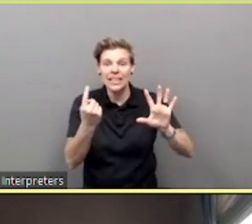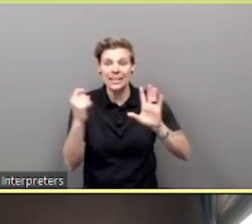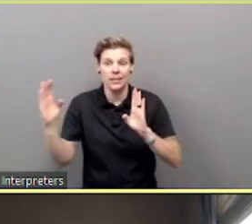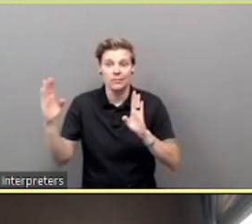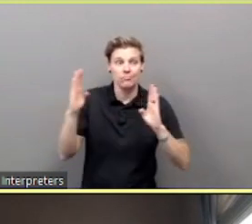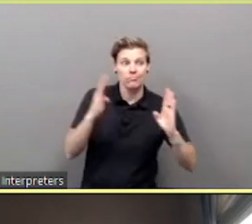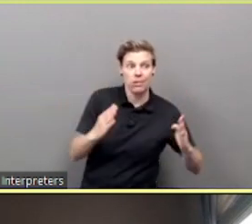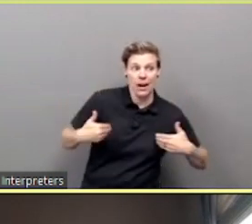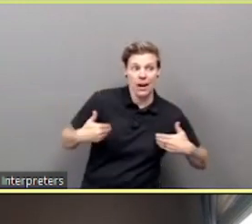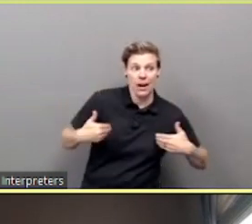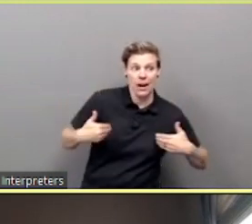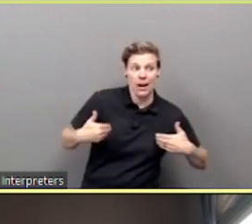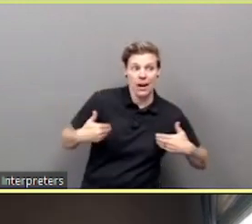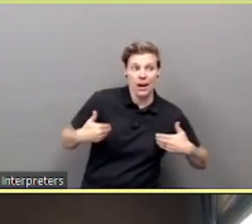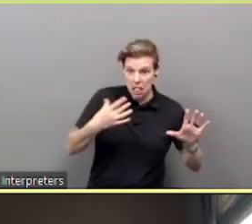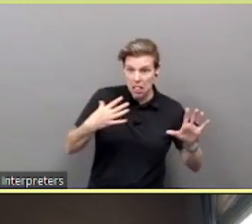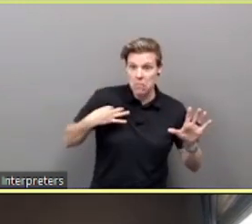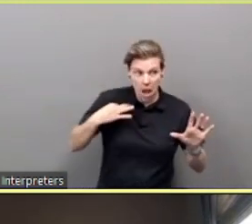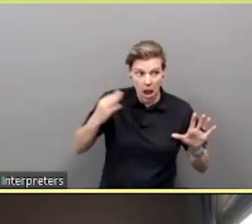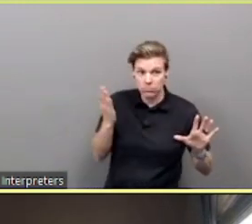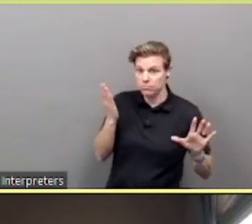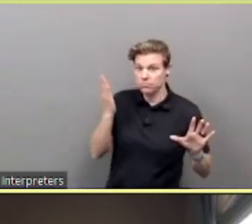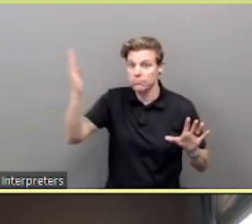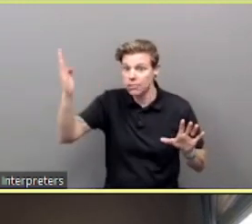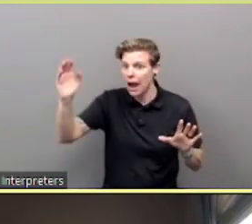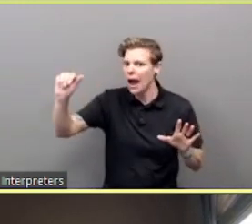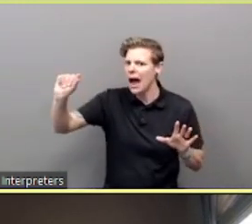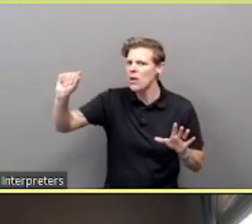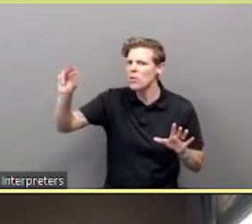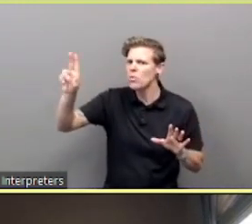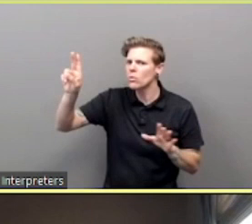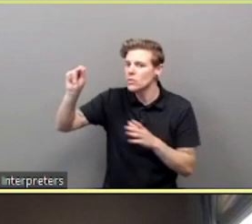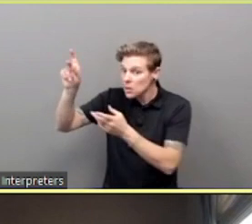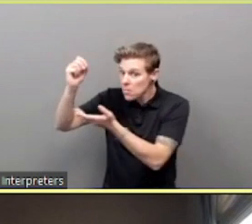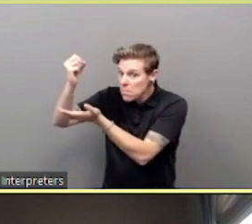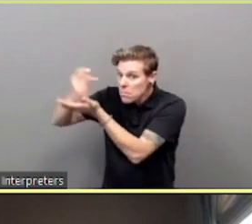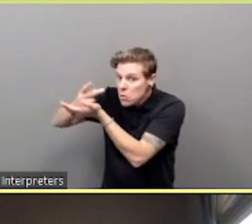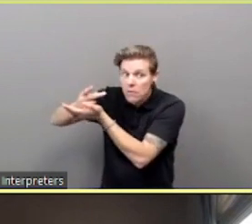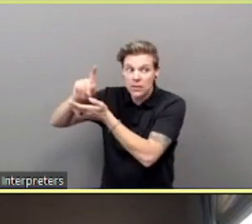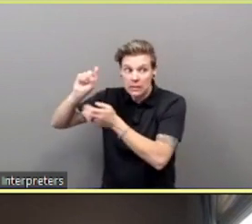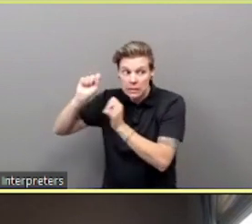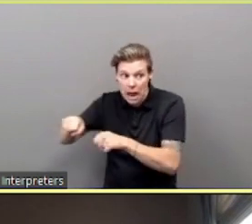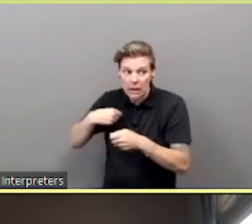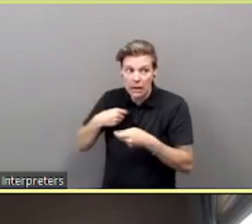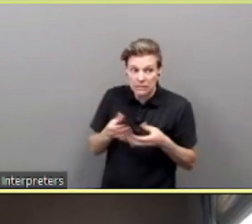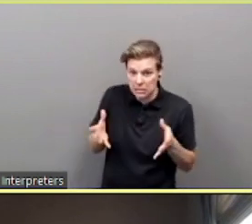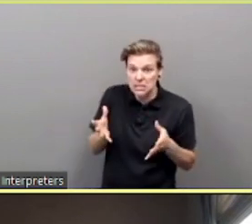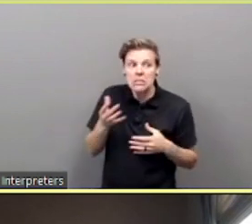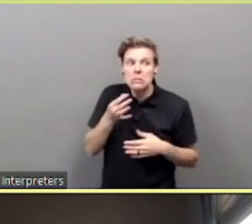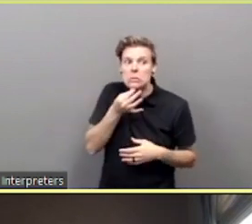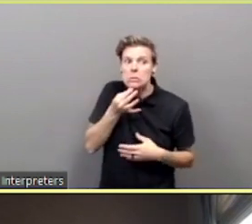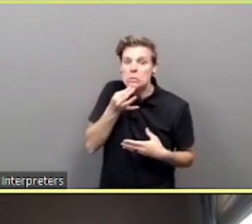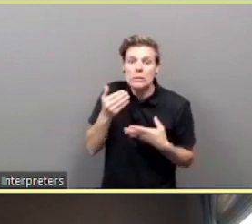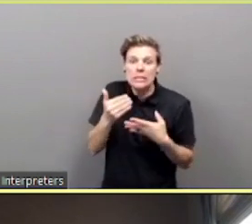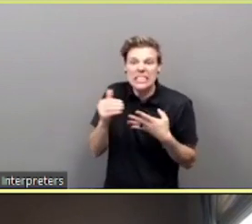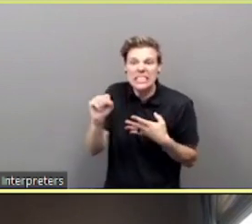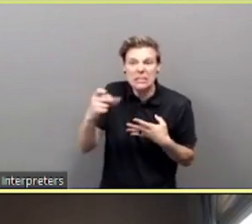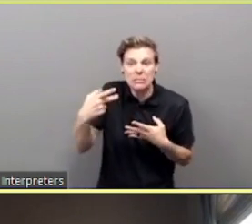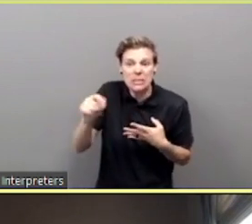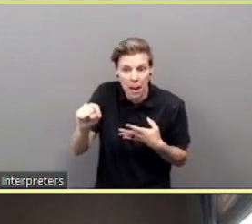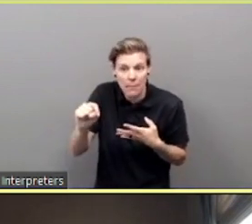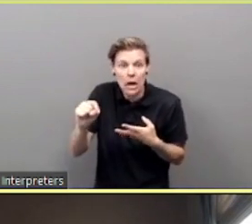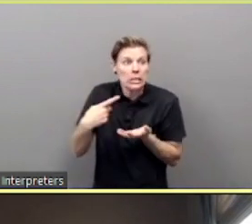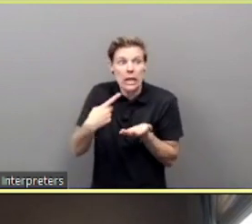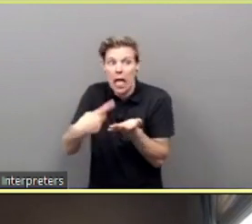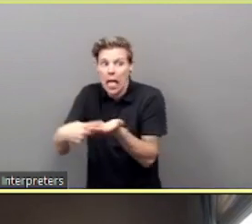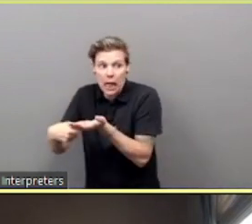this week, hopefully, or by the end of the month. They did a trial of a lot of kids, over 2,000 kids